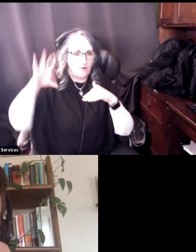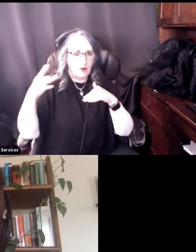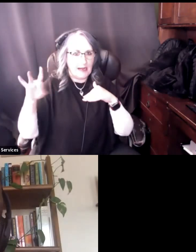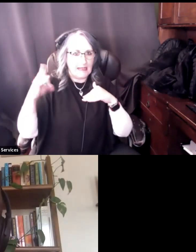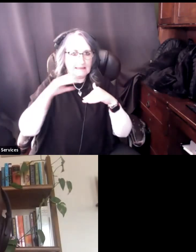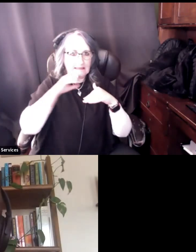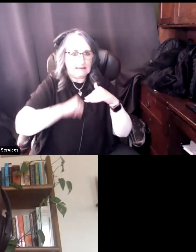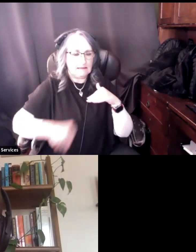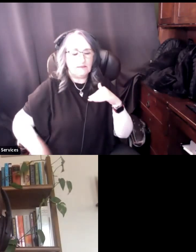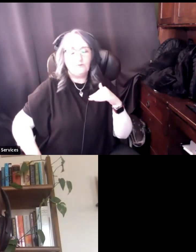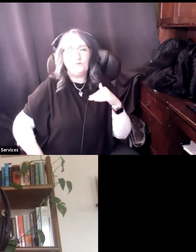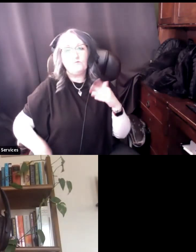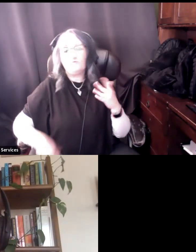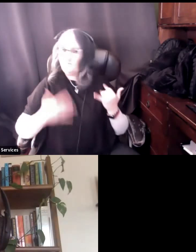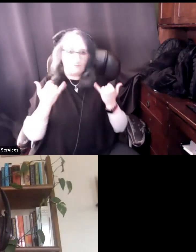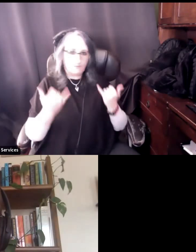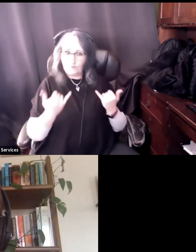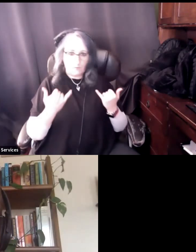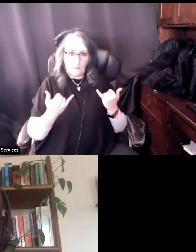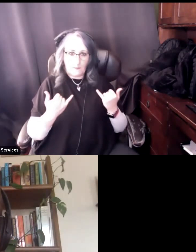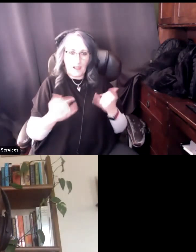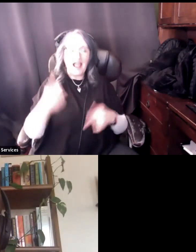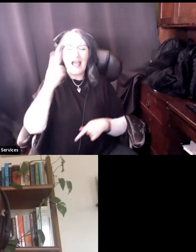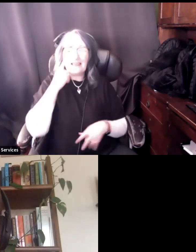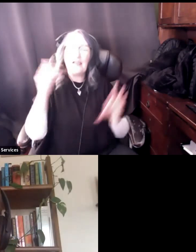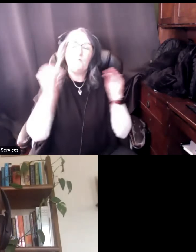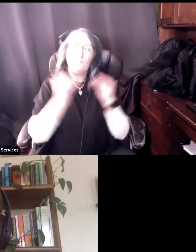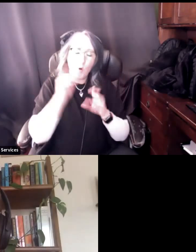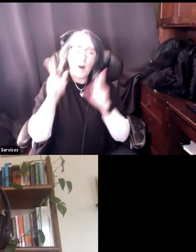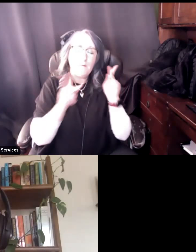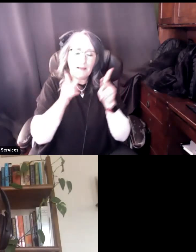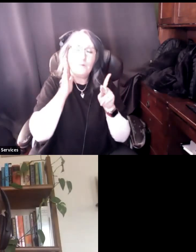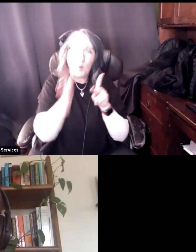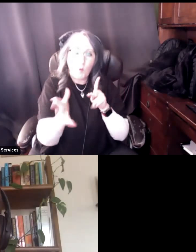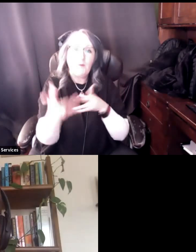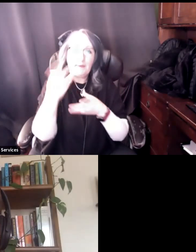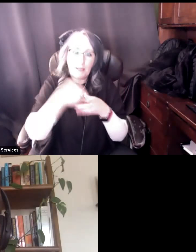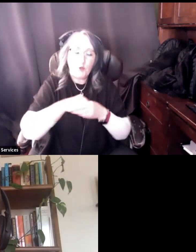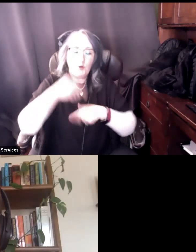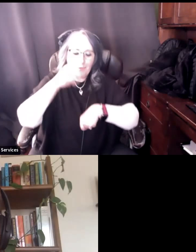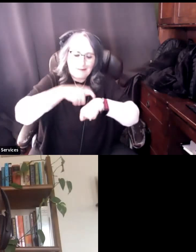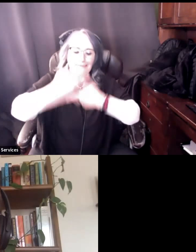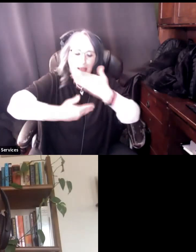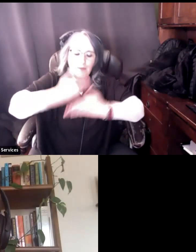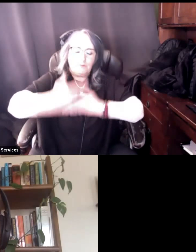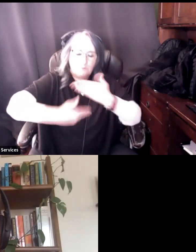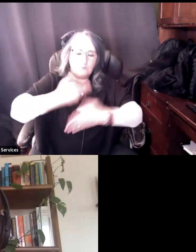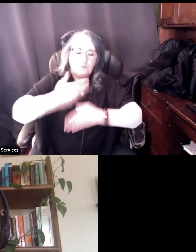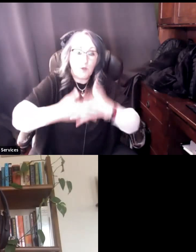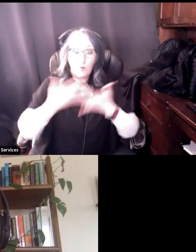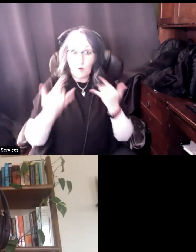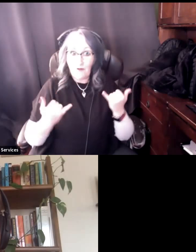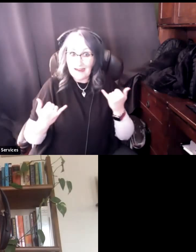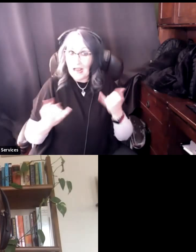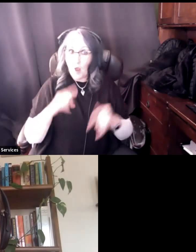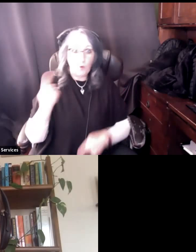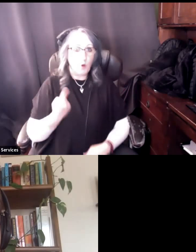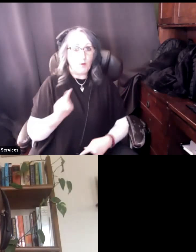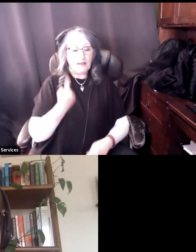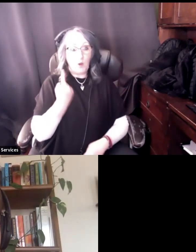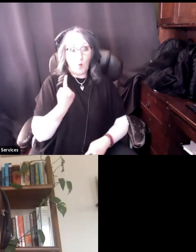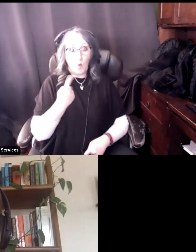I believe that eligibility will open up as time goes on, but right now the 1A and 1B is